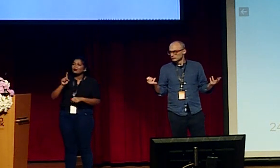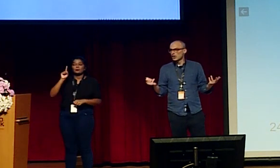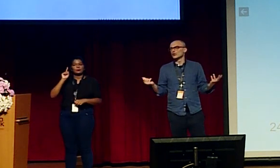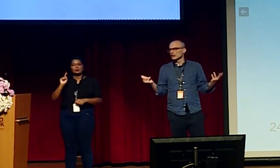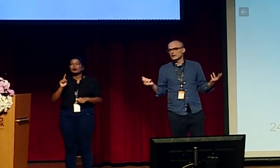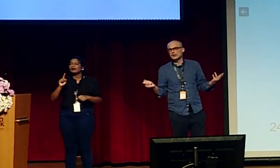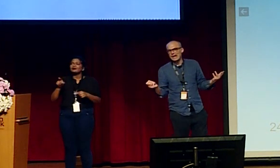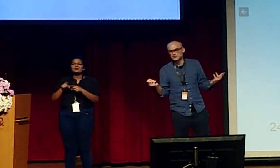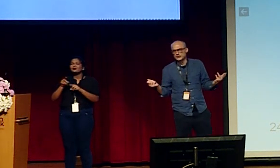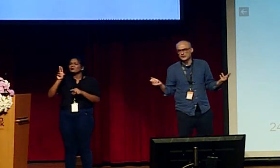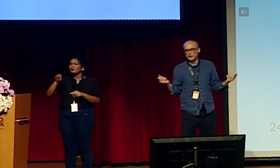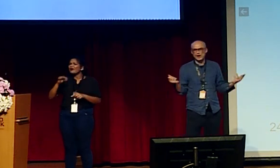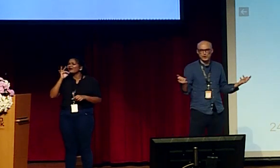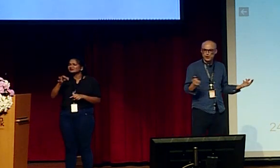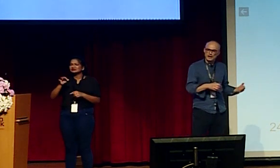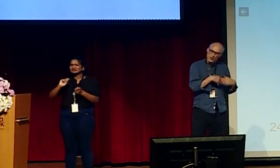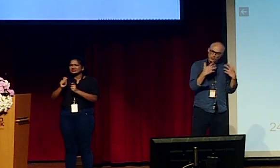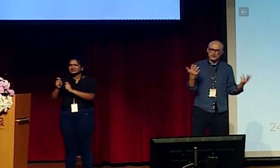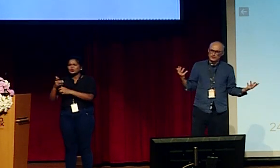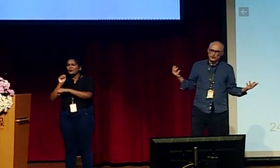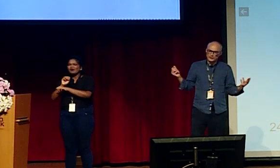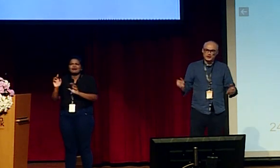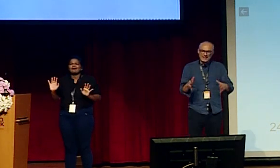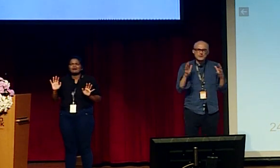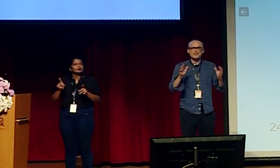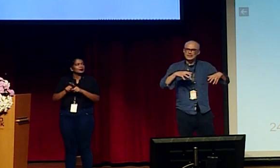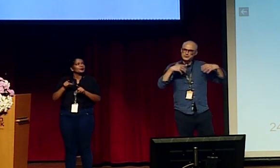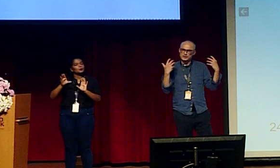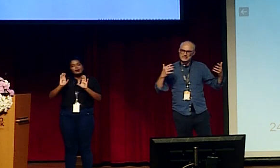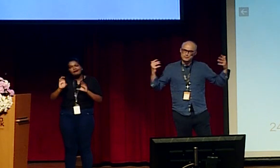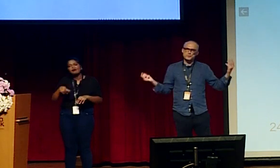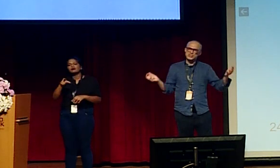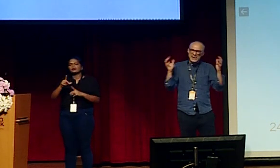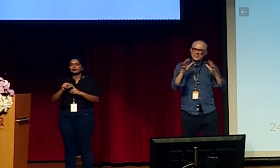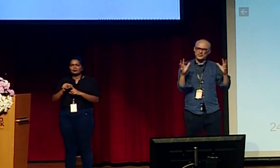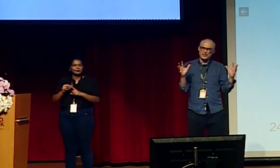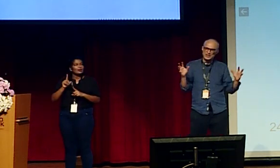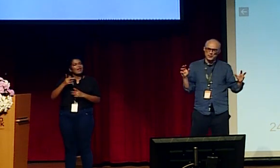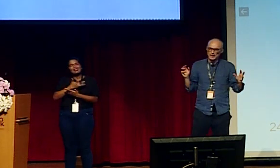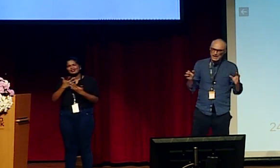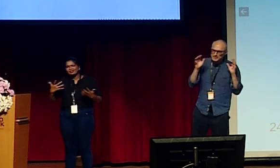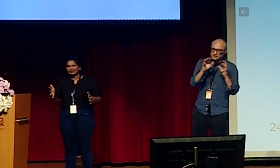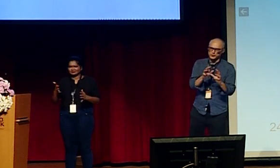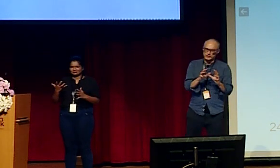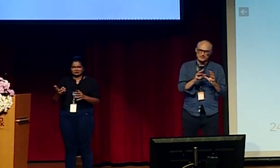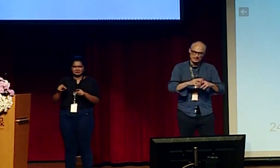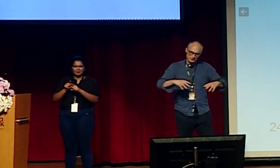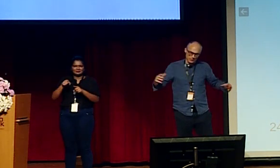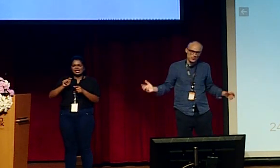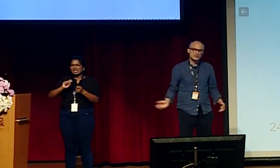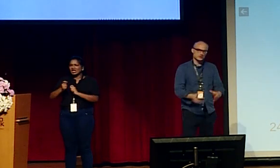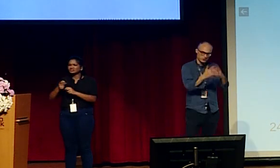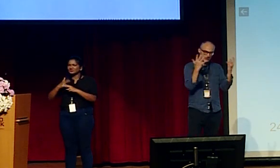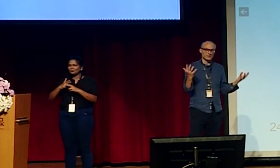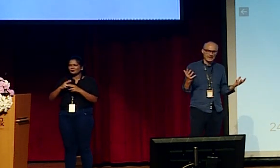Well, no, nobody really has to change the way they work. What you can do is you can effectively translate pretty much anything that's out there into pretext,